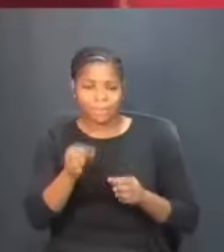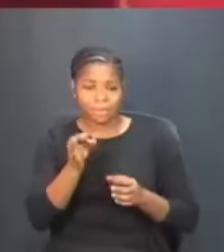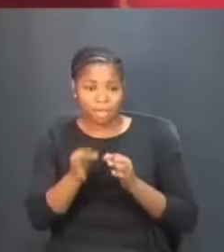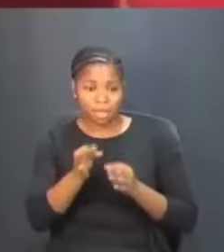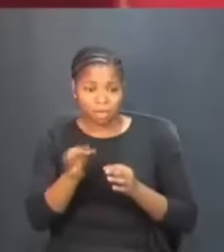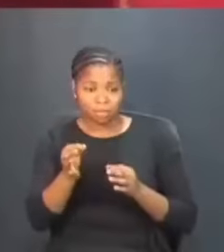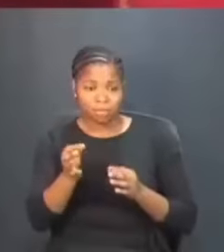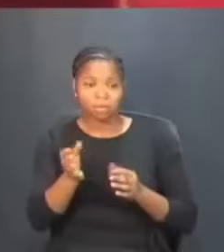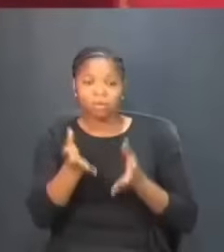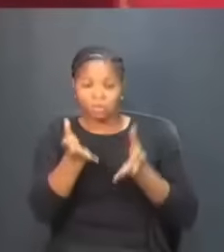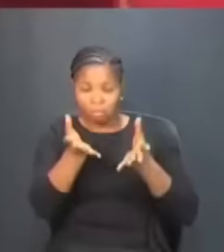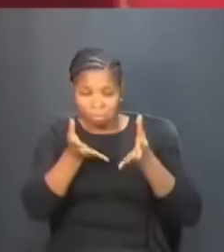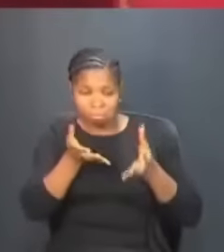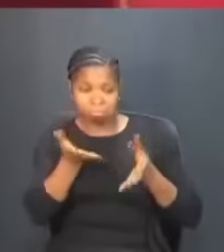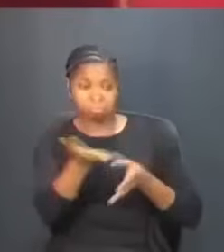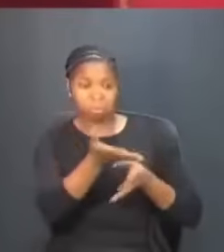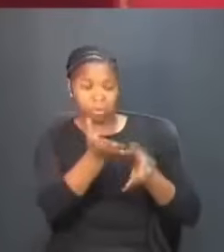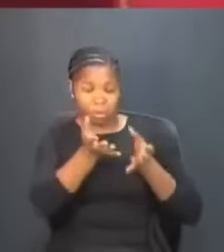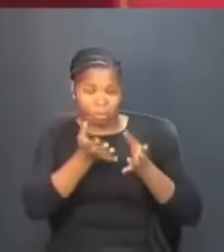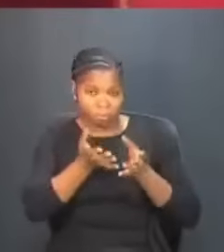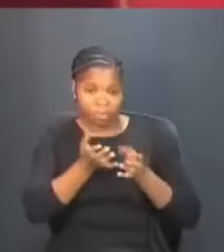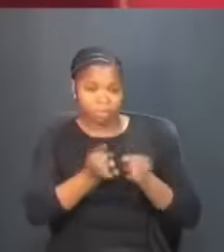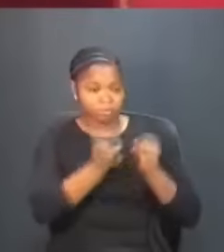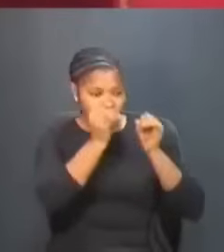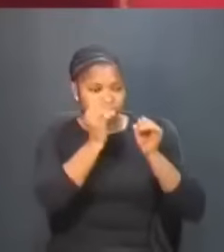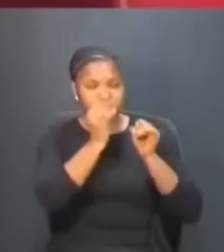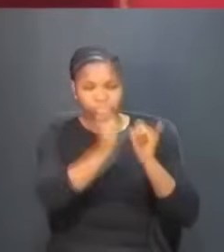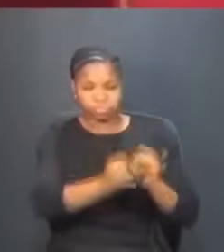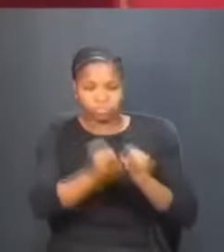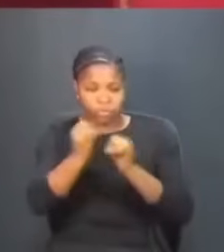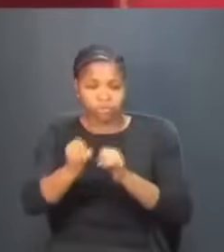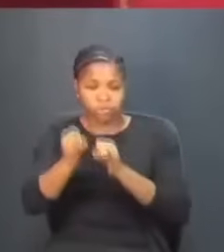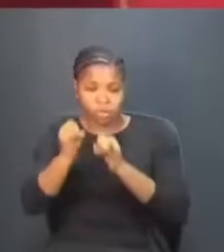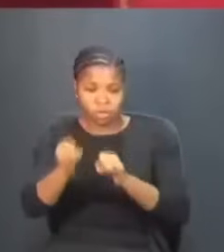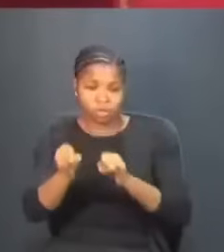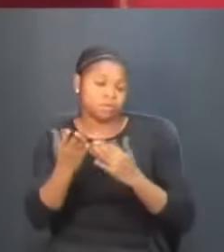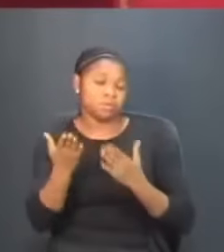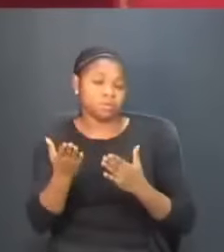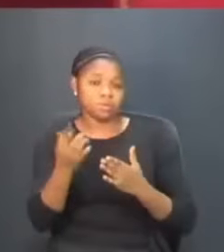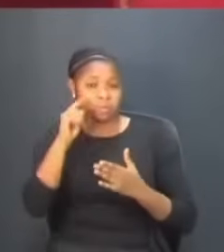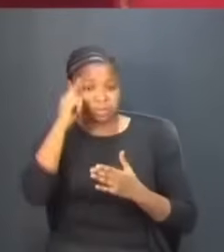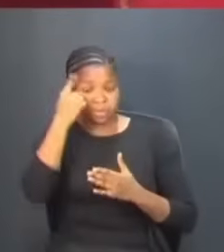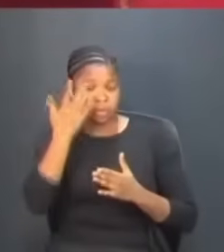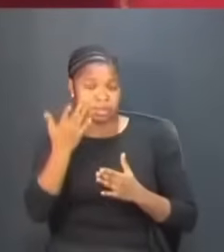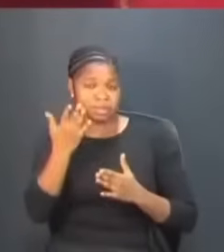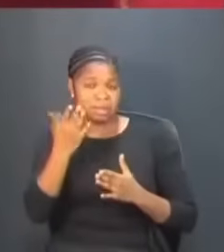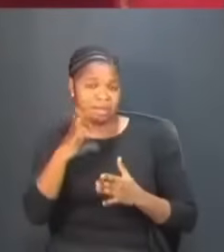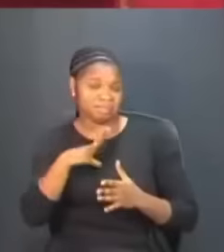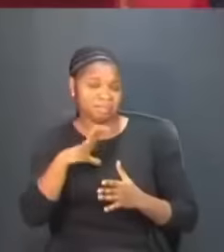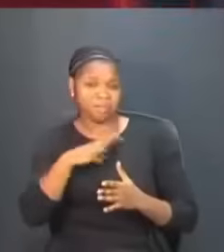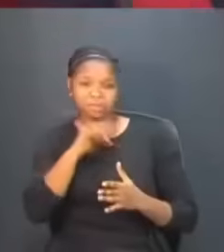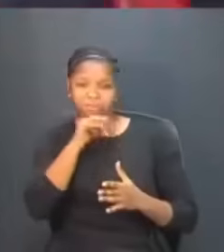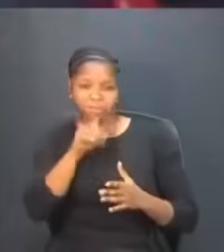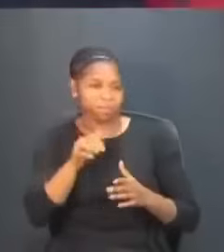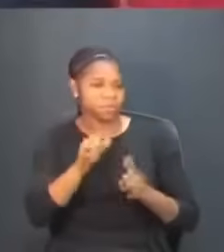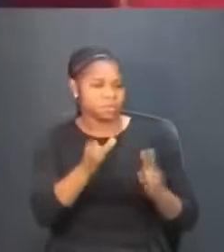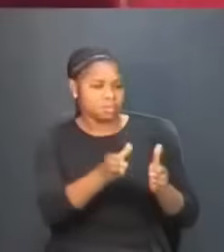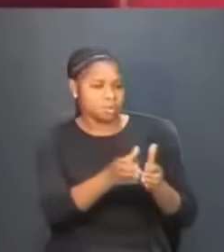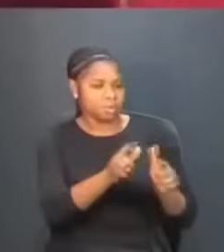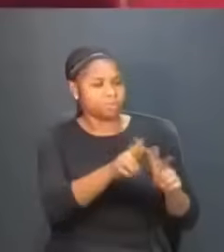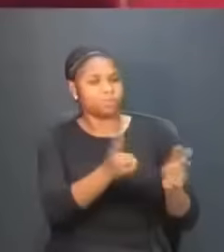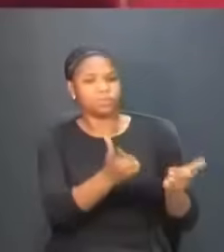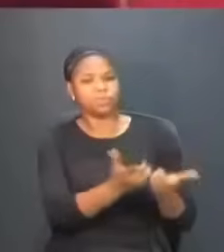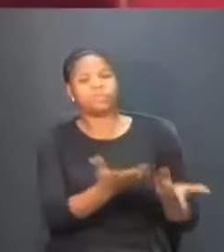individuals and no longer the mighty minority they claim to be, then I will withdraw that common position